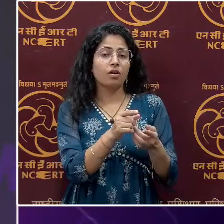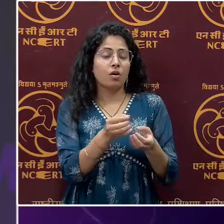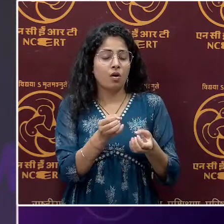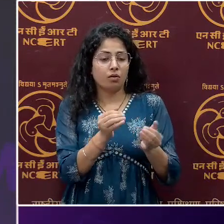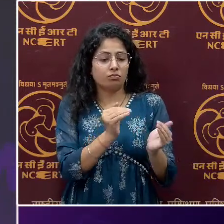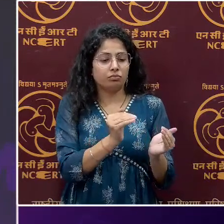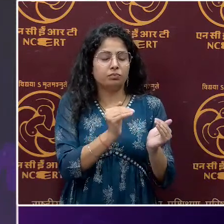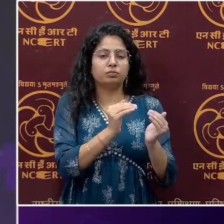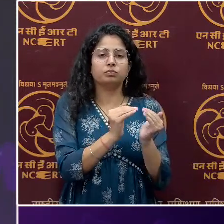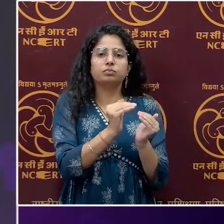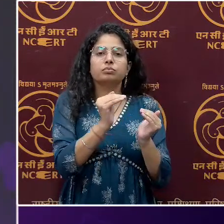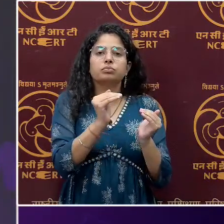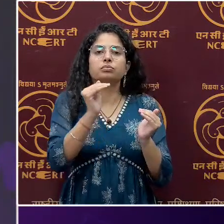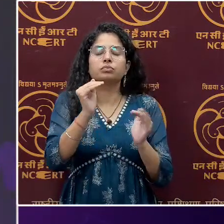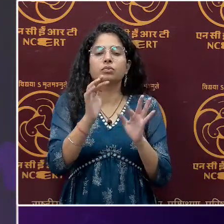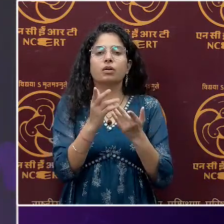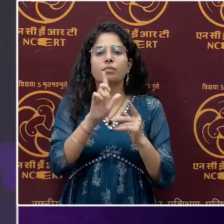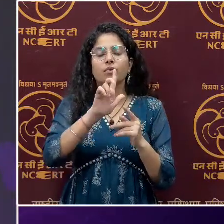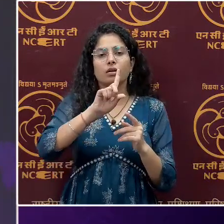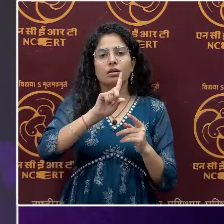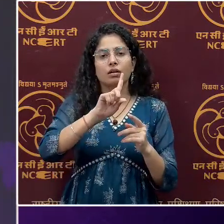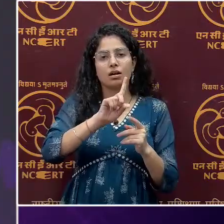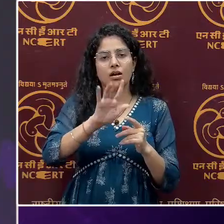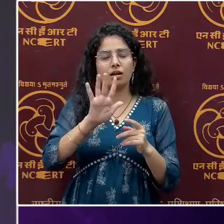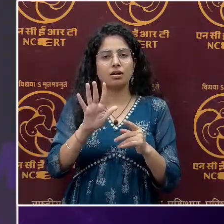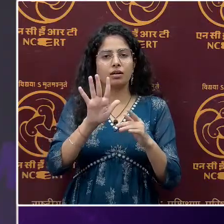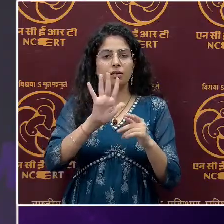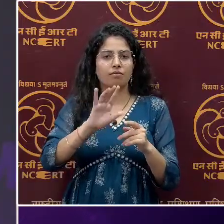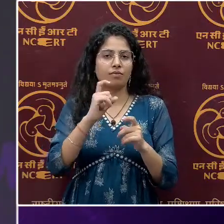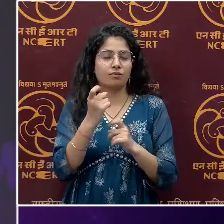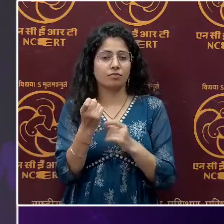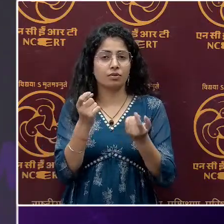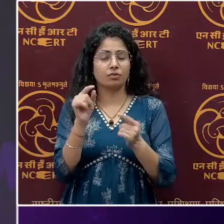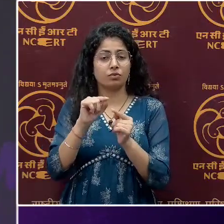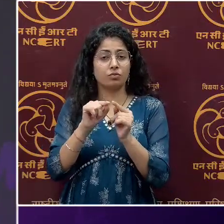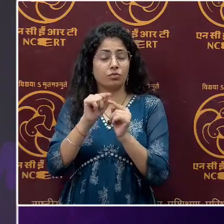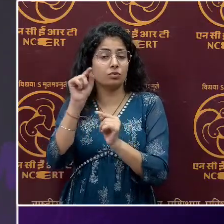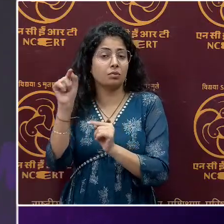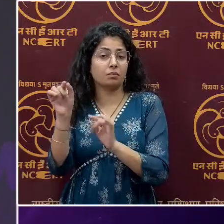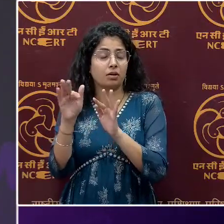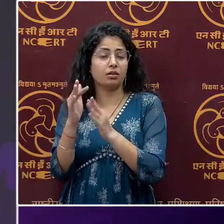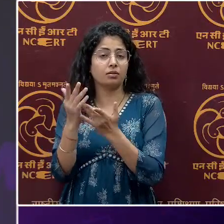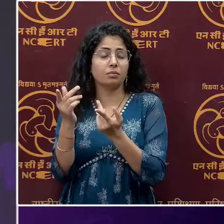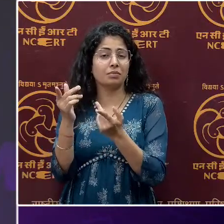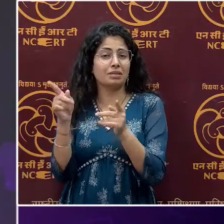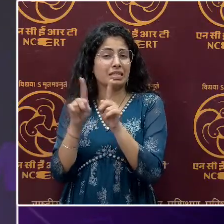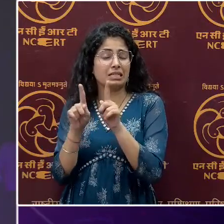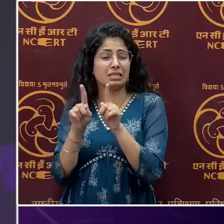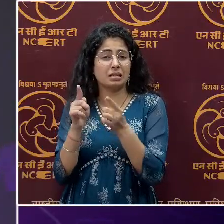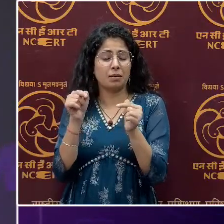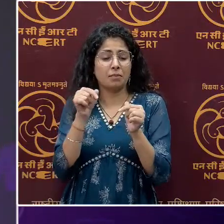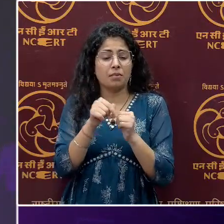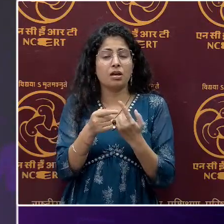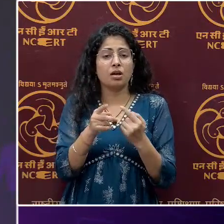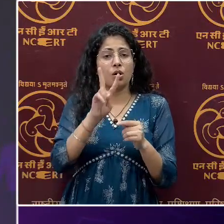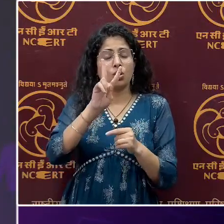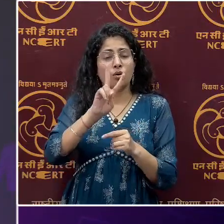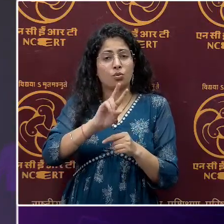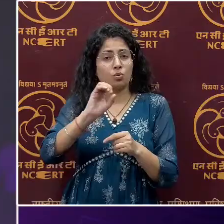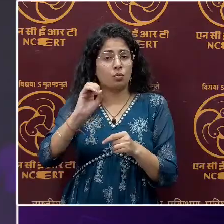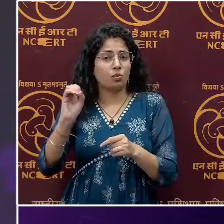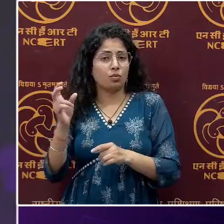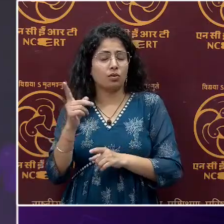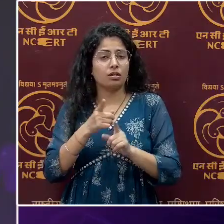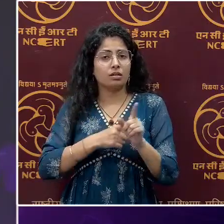1857. Still till 1947 we are the colony of British. So it's a 200-year